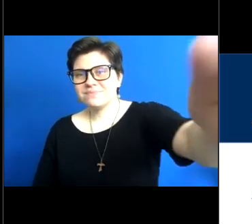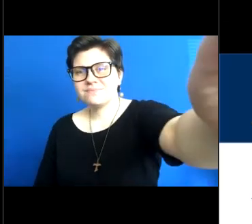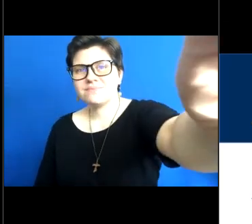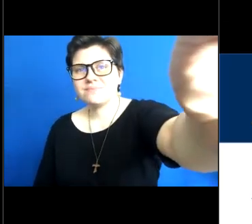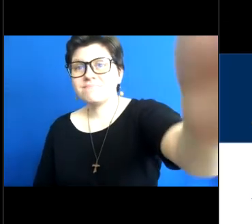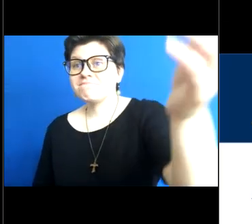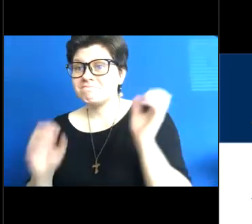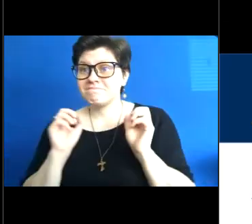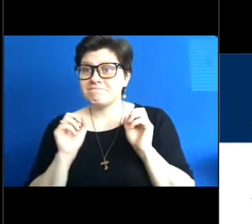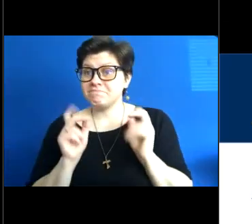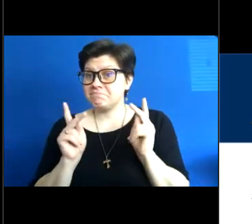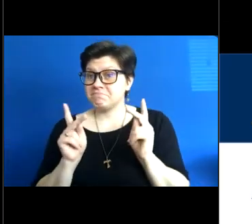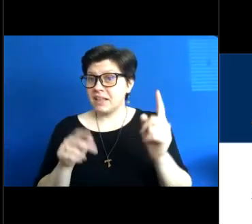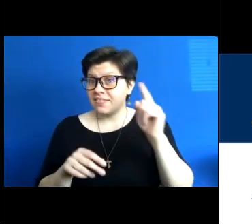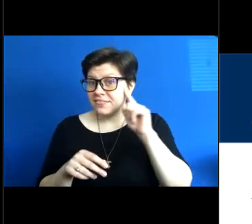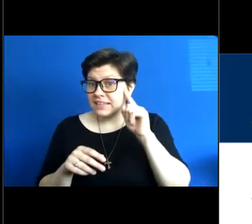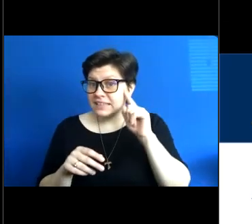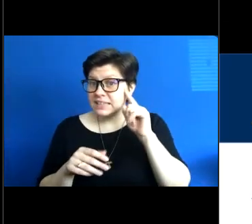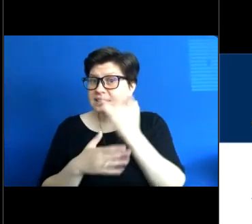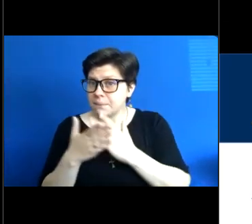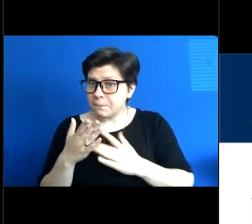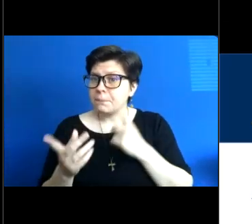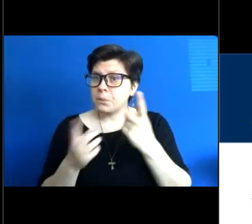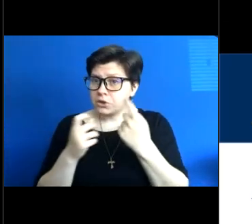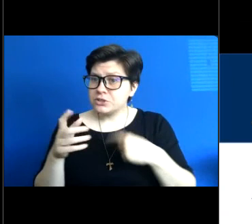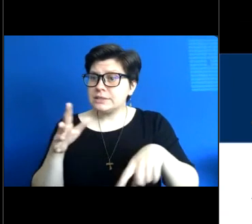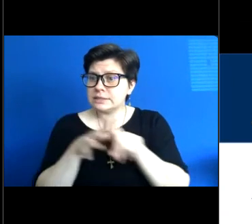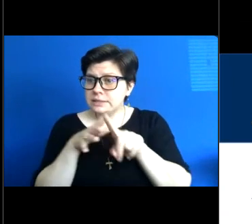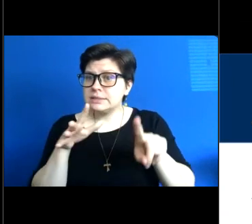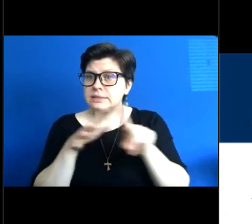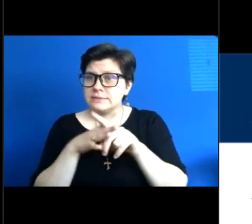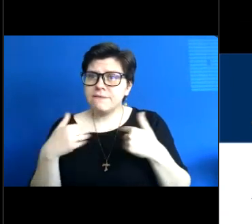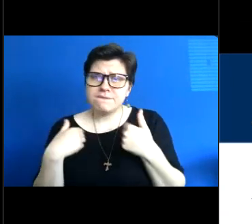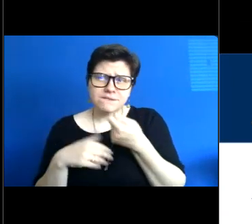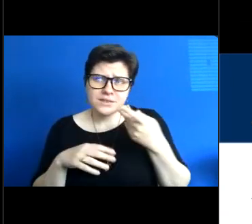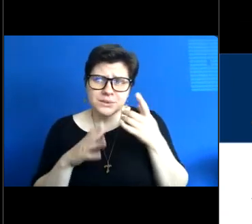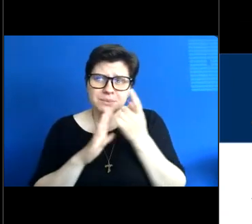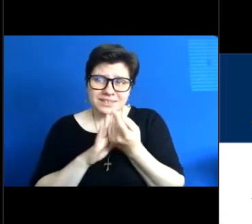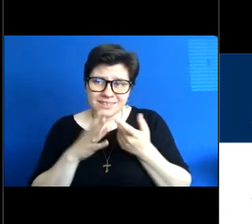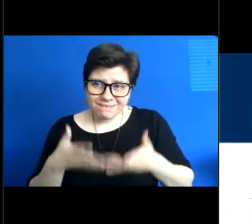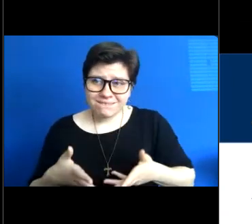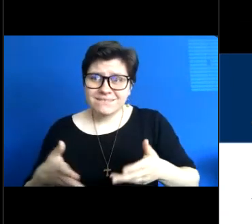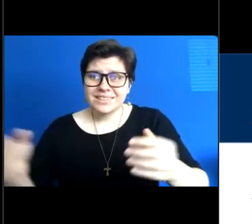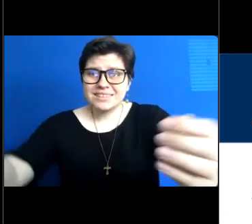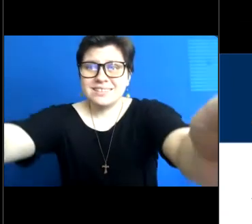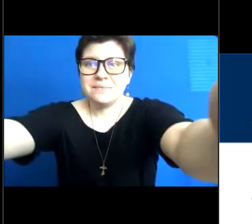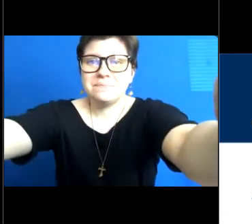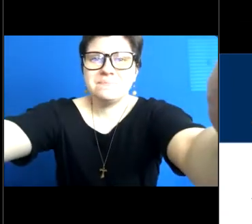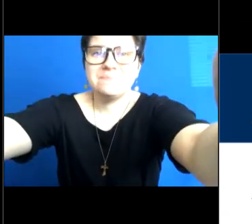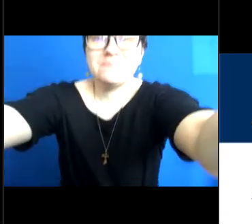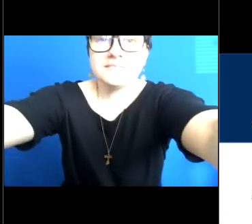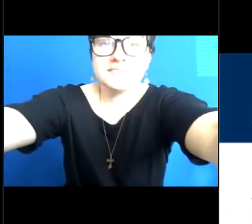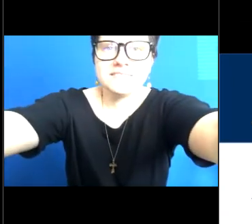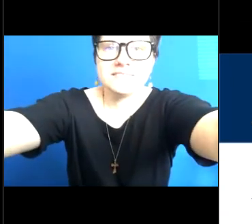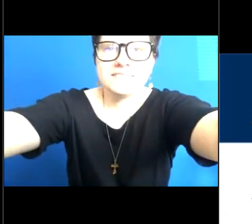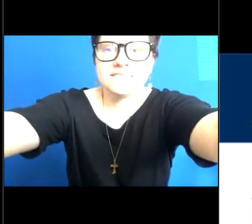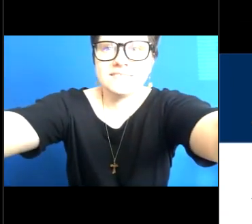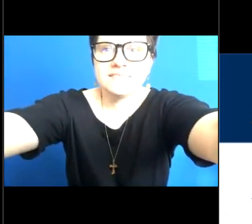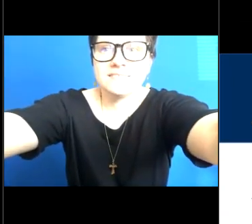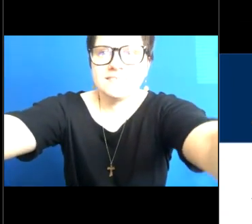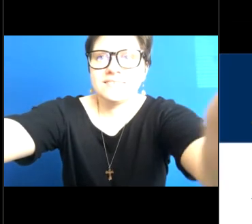All right, I think we may have some questions. Kaylee, we do have a few minutes left. So you and I will go to our